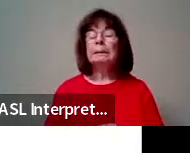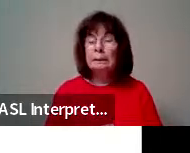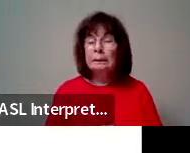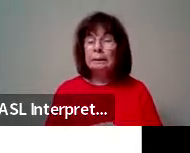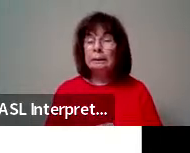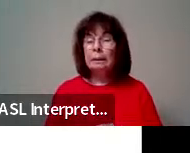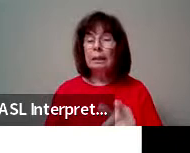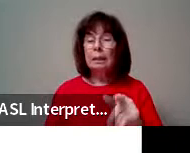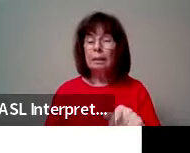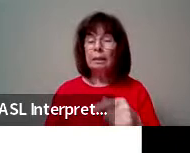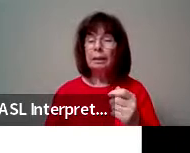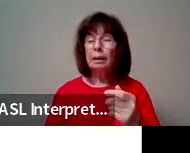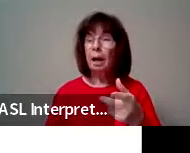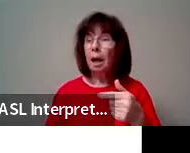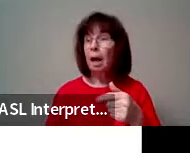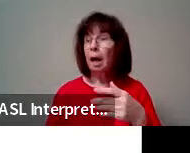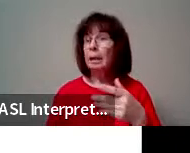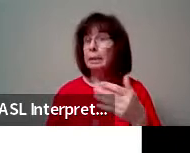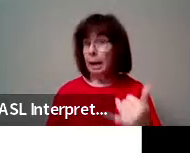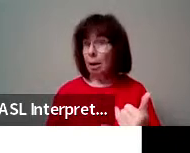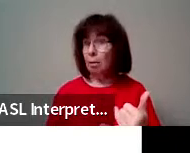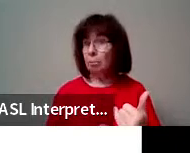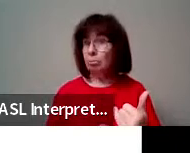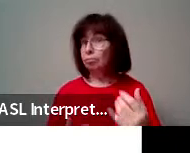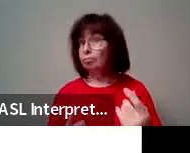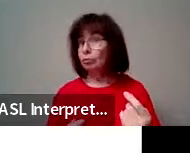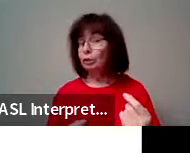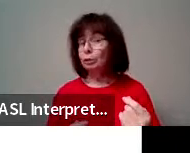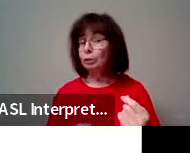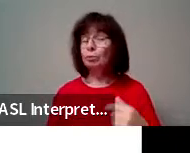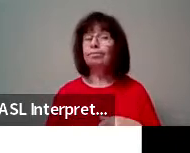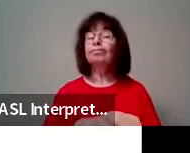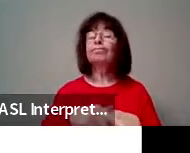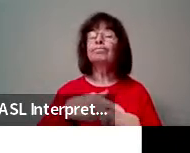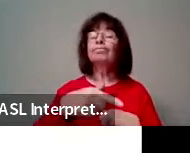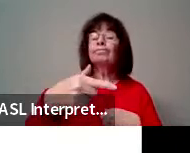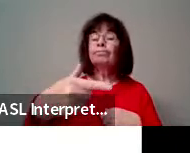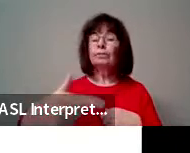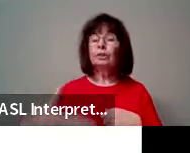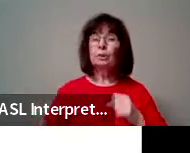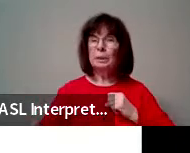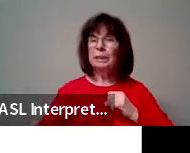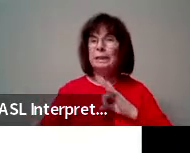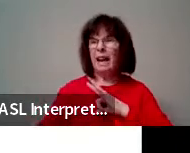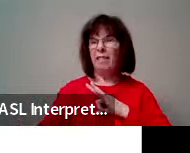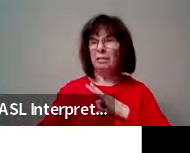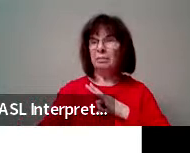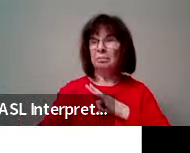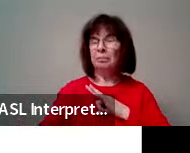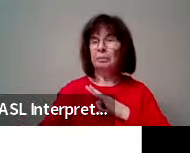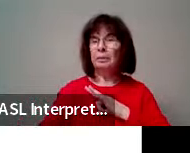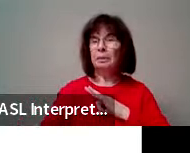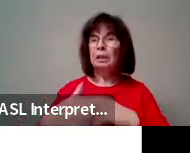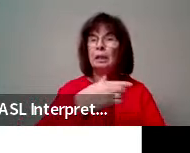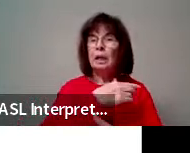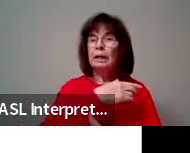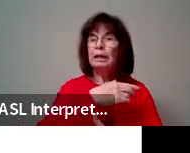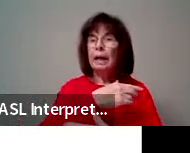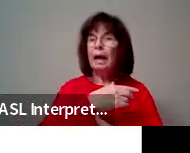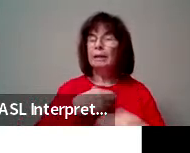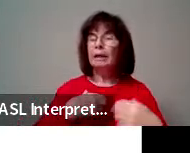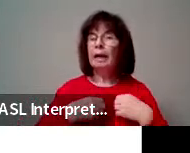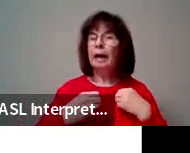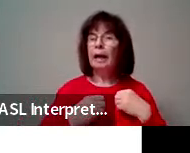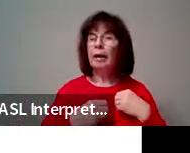I would like to now turn it over to our staff, our County Health Officer, Dr.